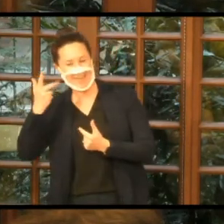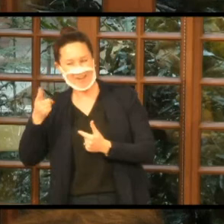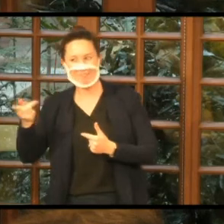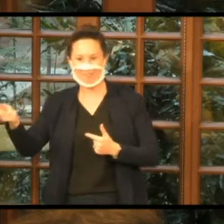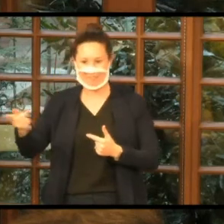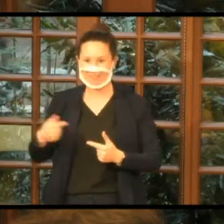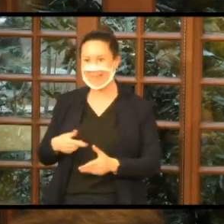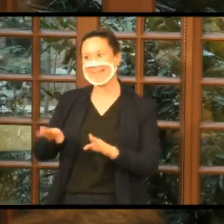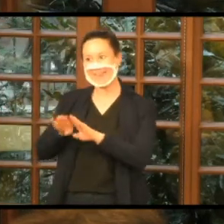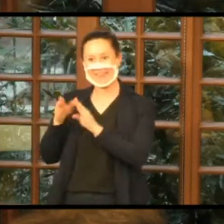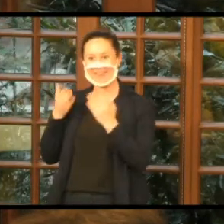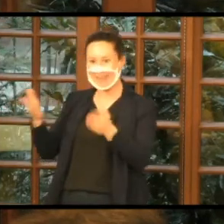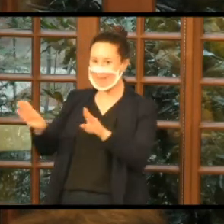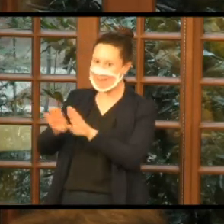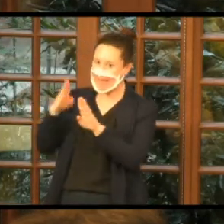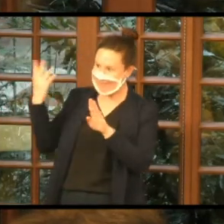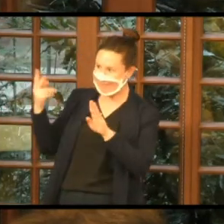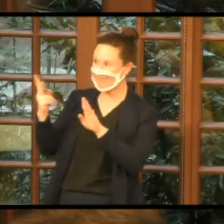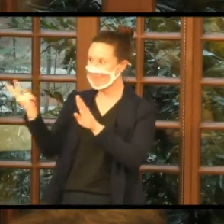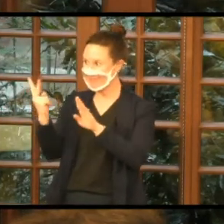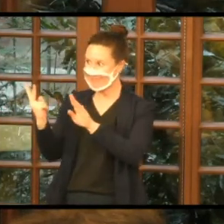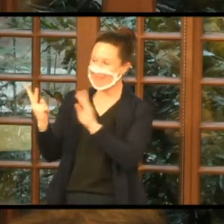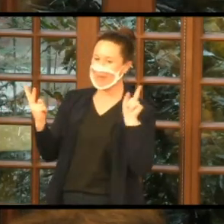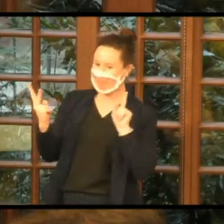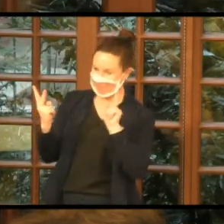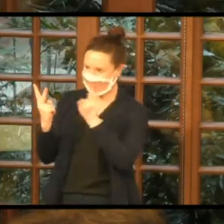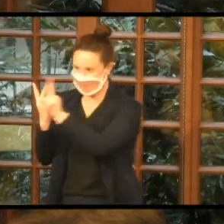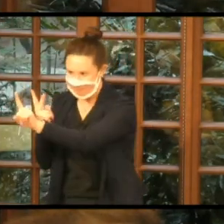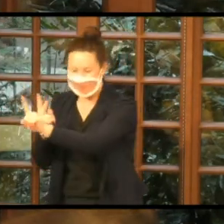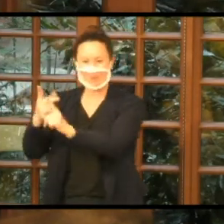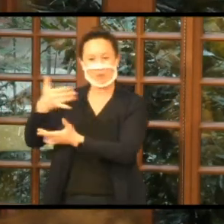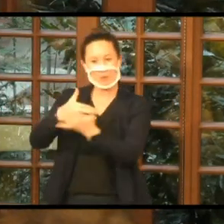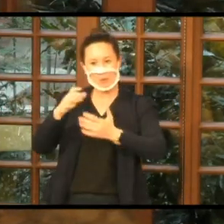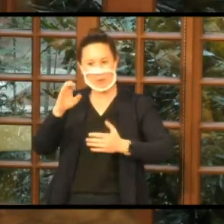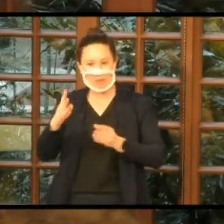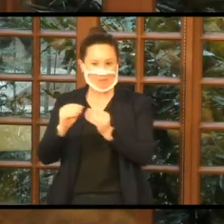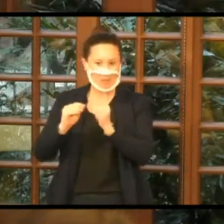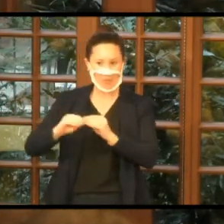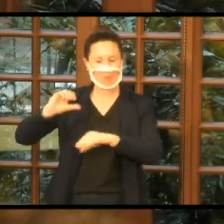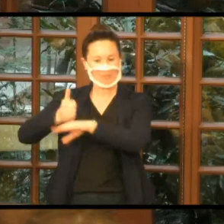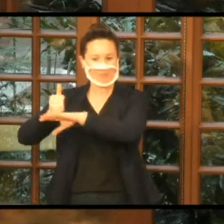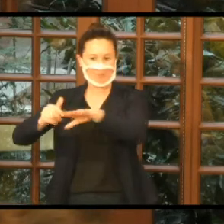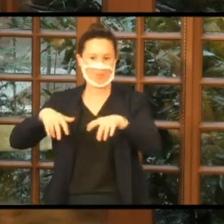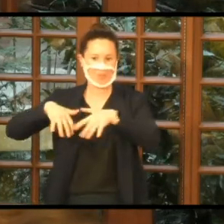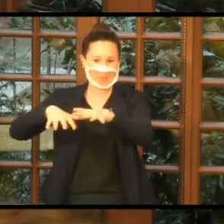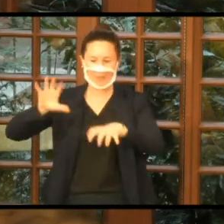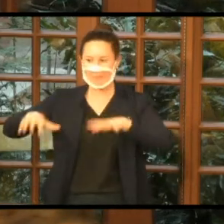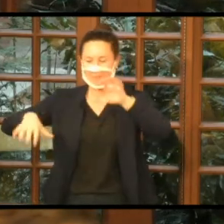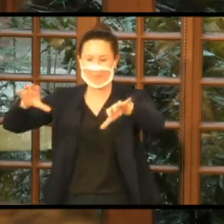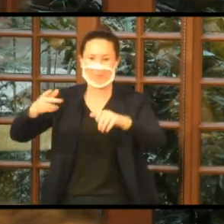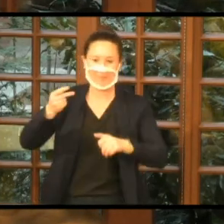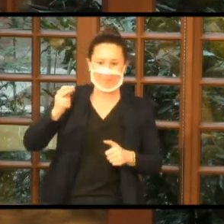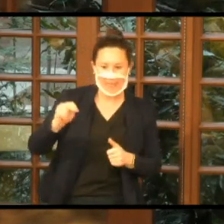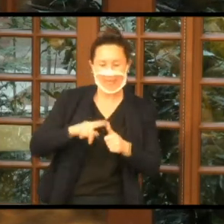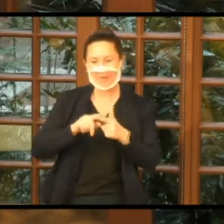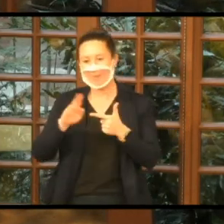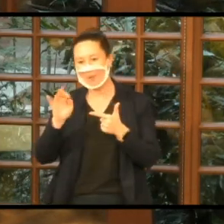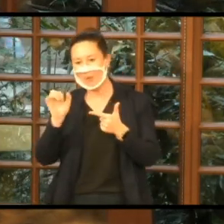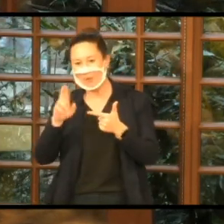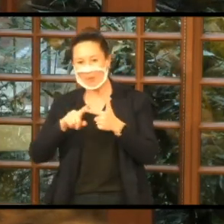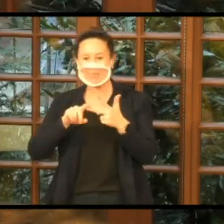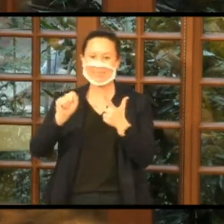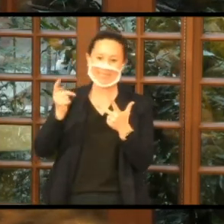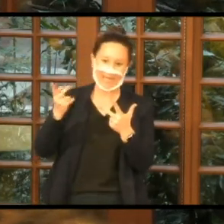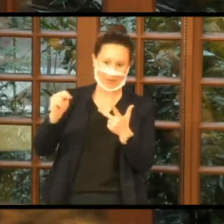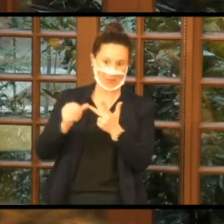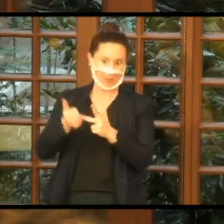and let me pass. I continue on past the social clubs that founded the parade, the Pan, Baldor, and Saturn, the oldest of all,